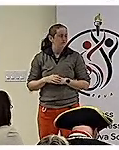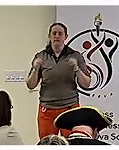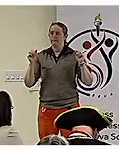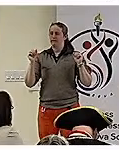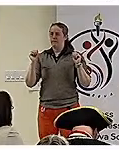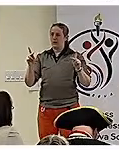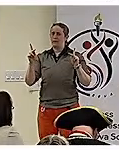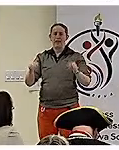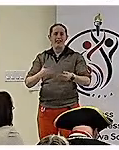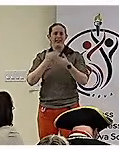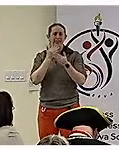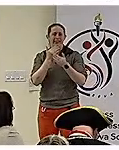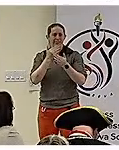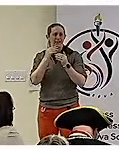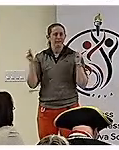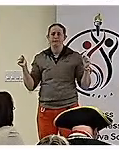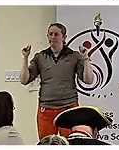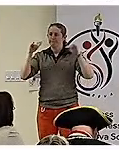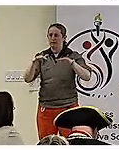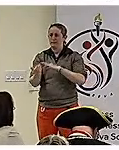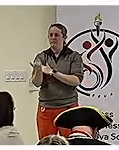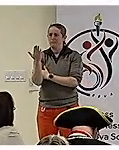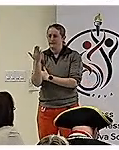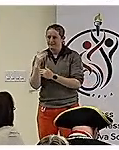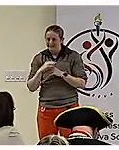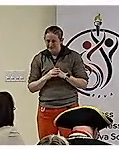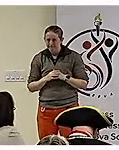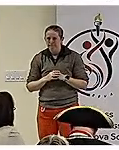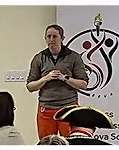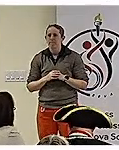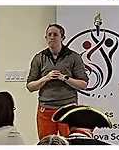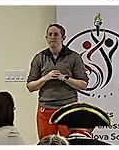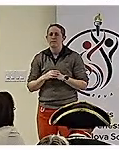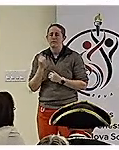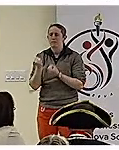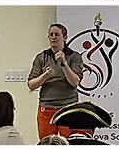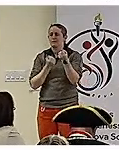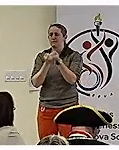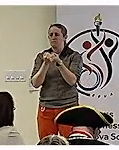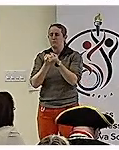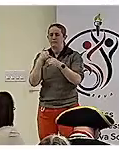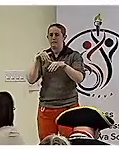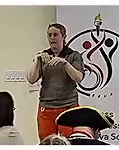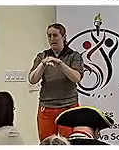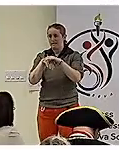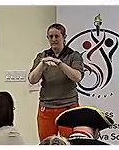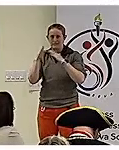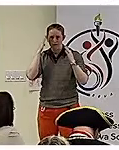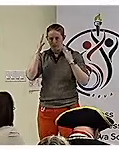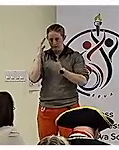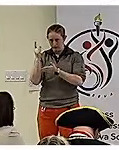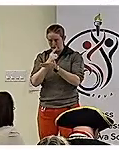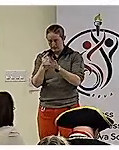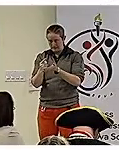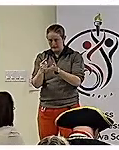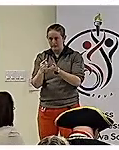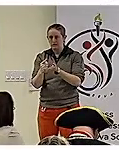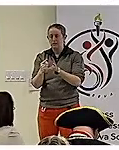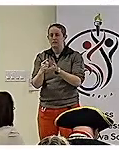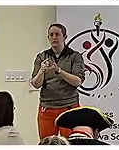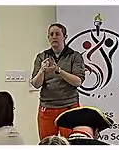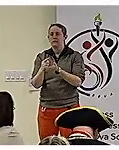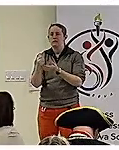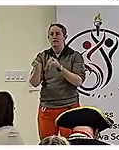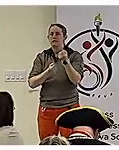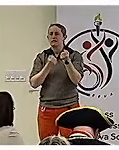Okay, thank you all so much for being here this morning in support of Access Awareness Week and in support of